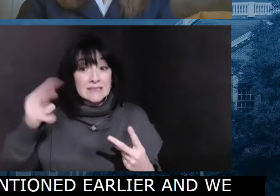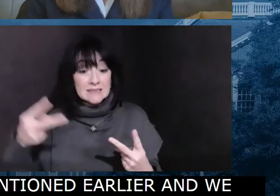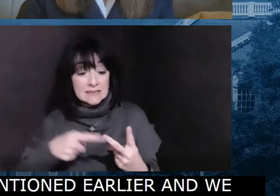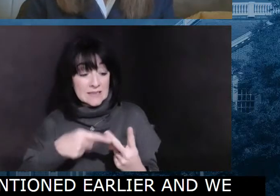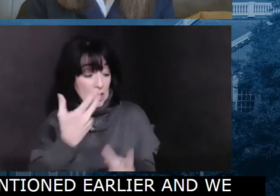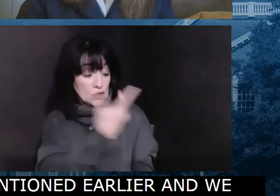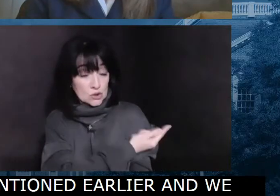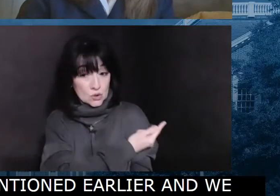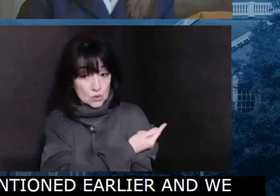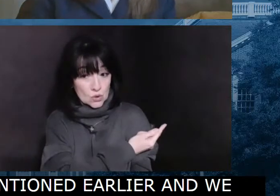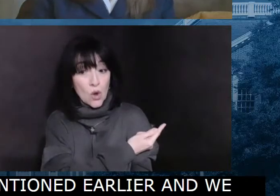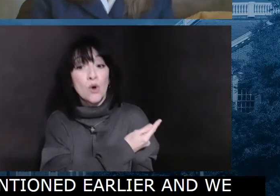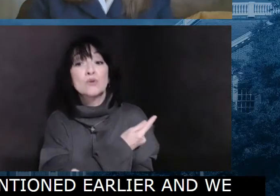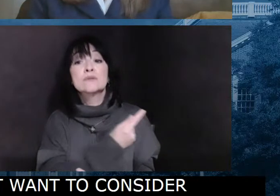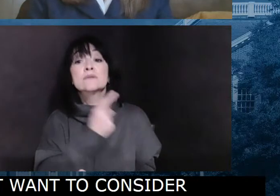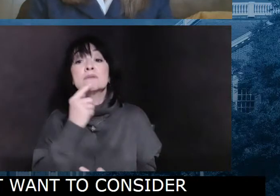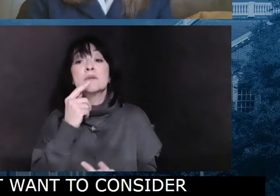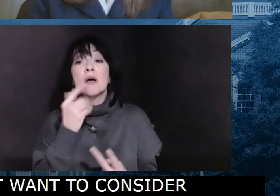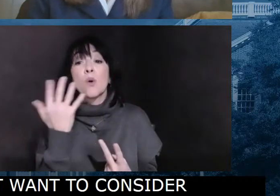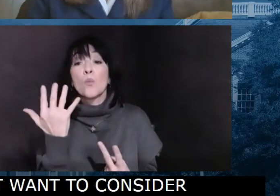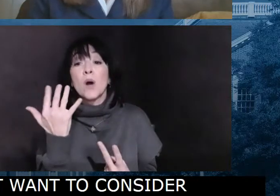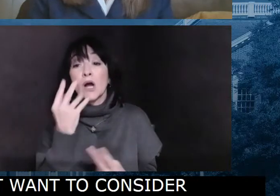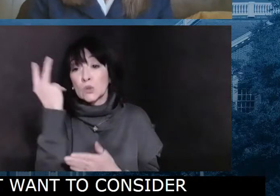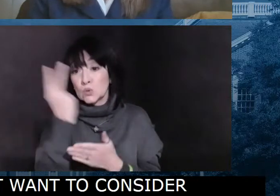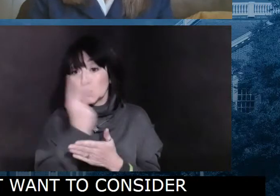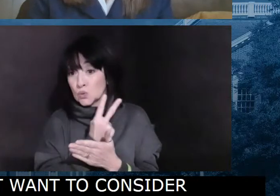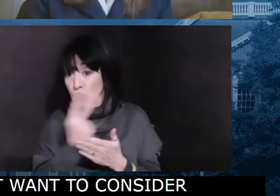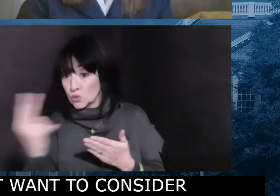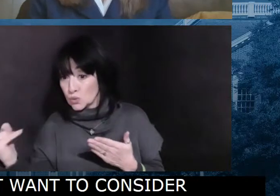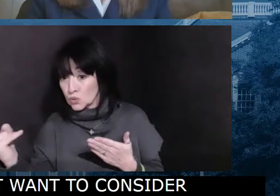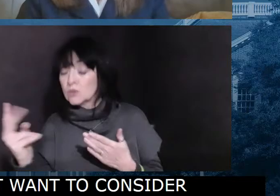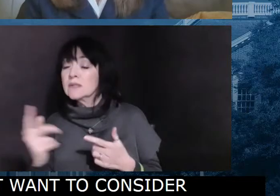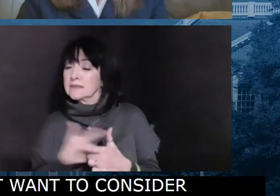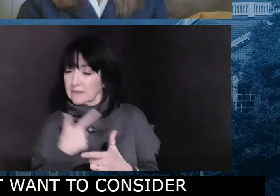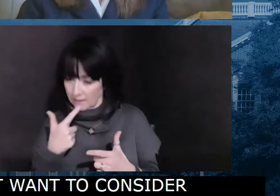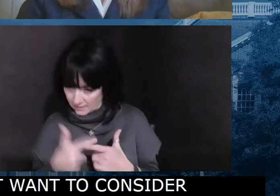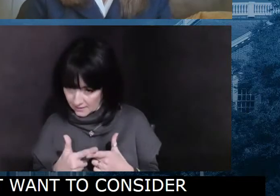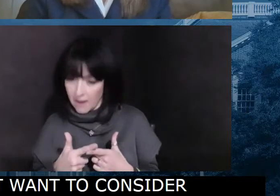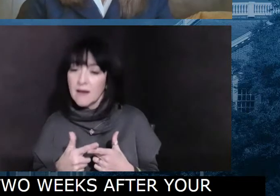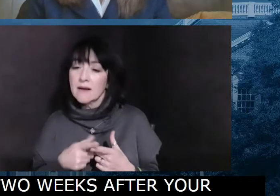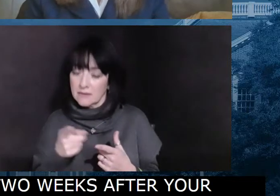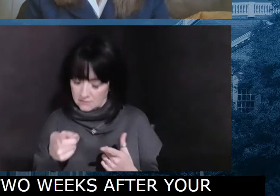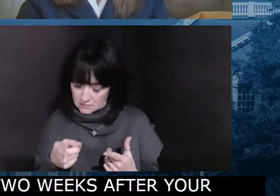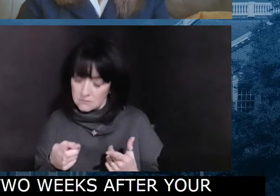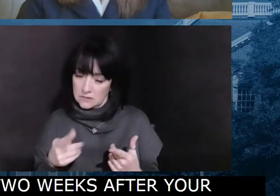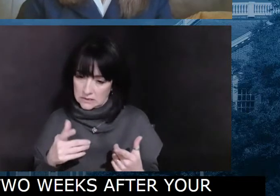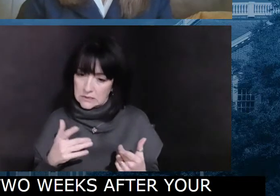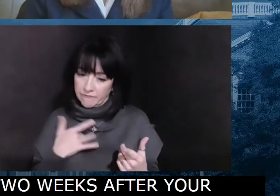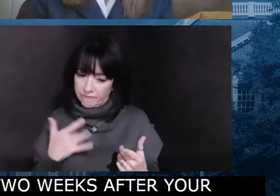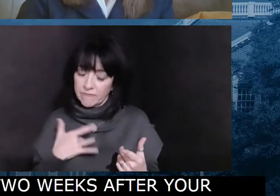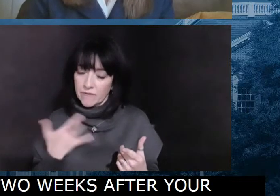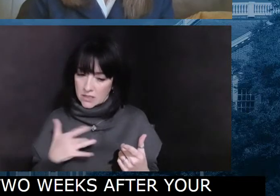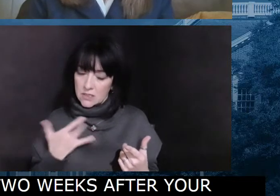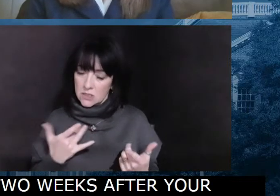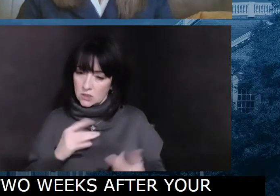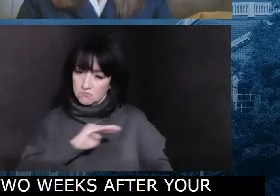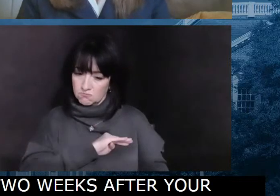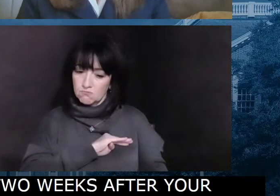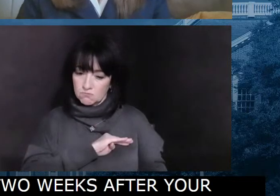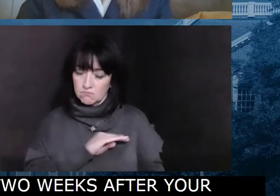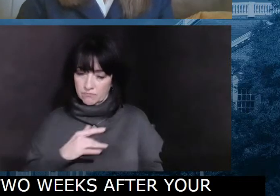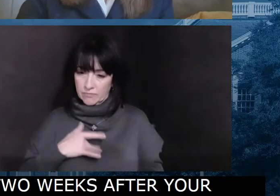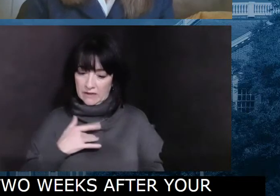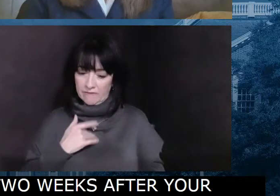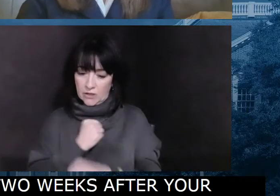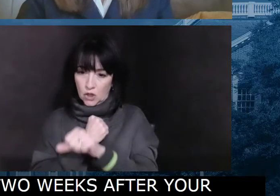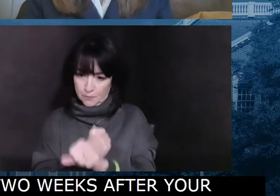even then, 95% effective means there are some people who could still become positive. And